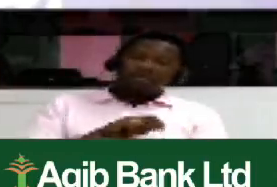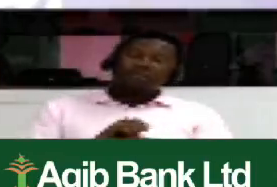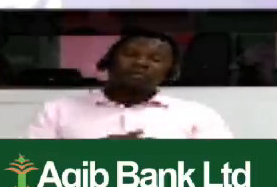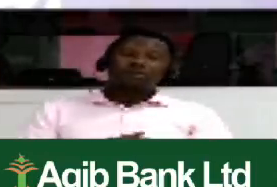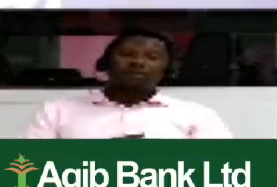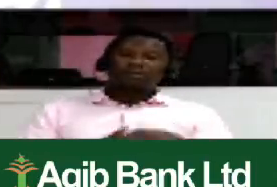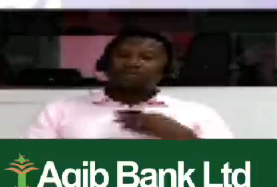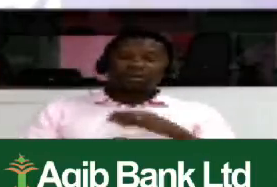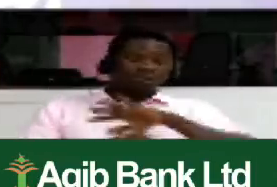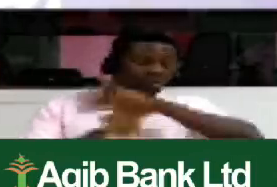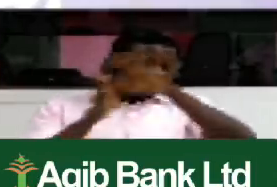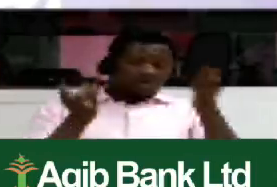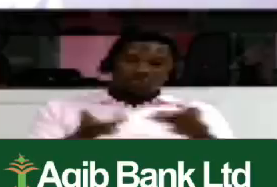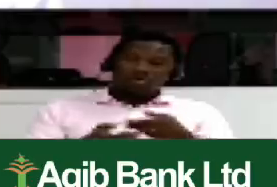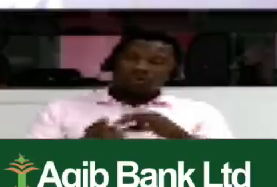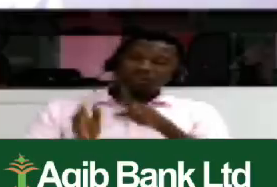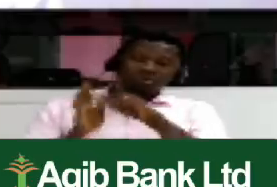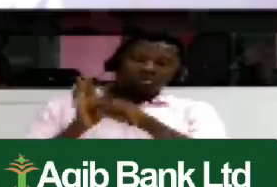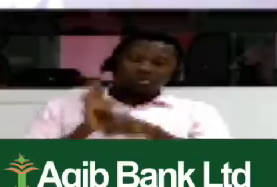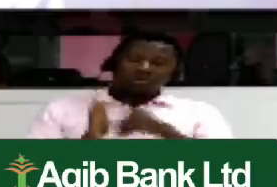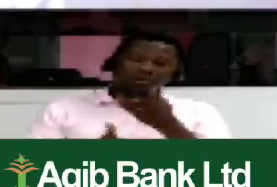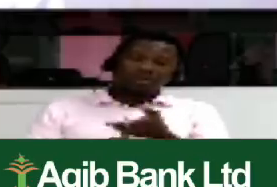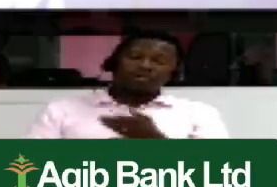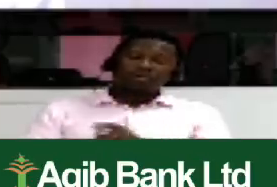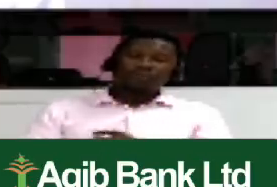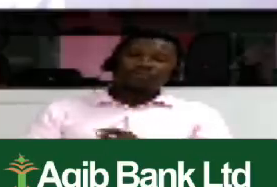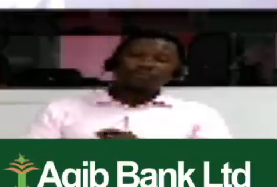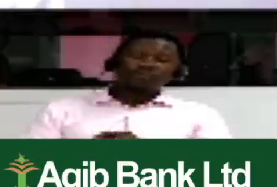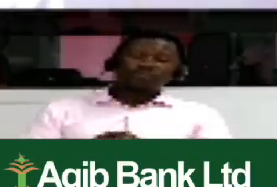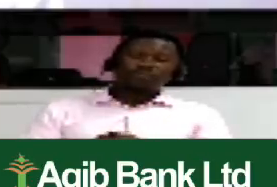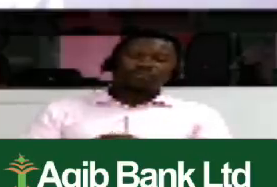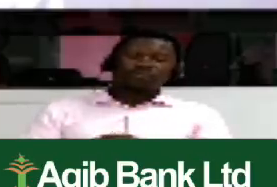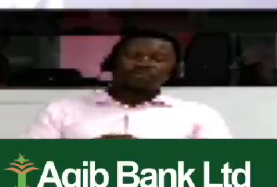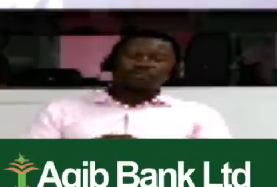in the whole process. So